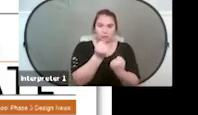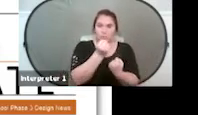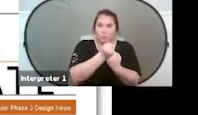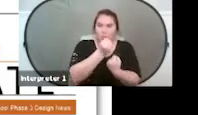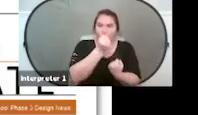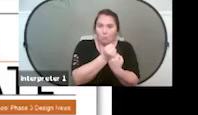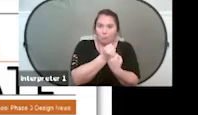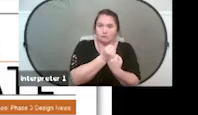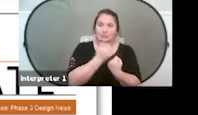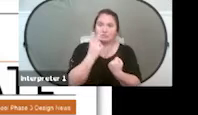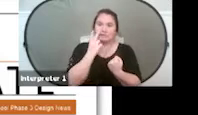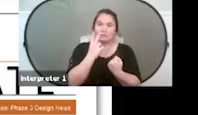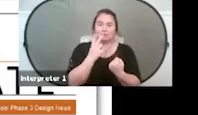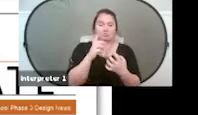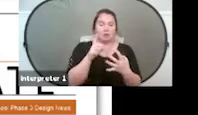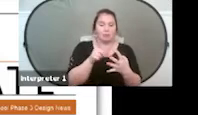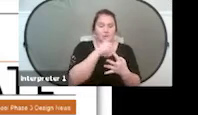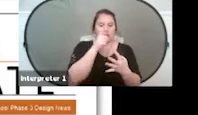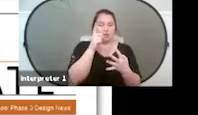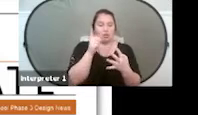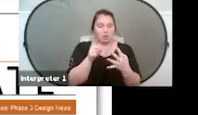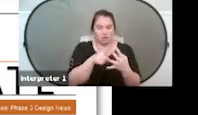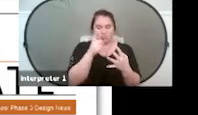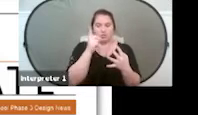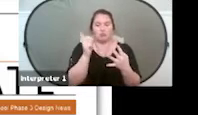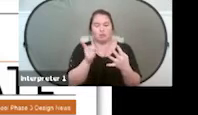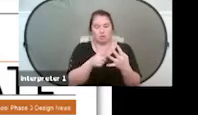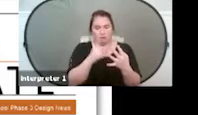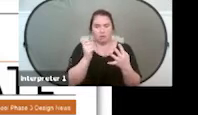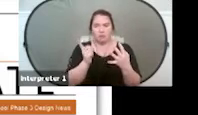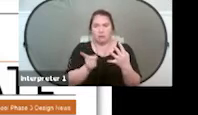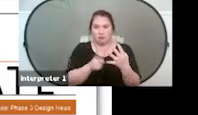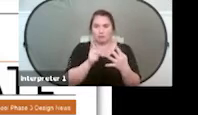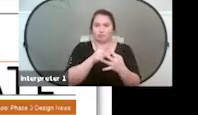one phase can be completed and can be